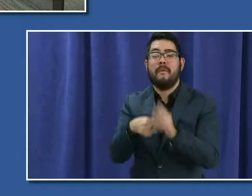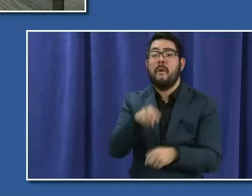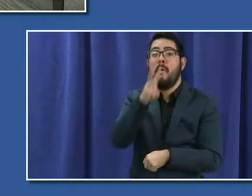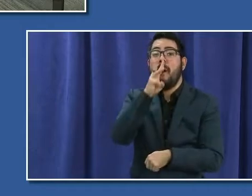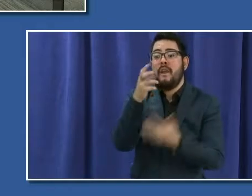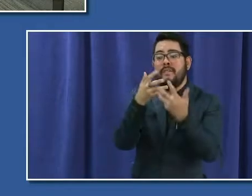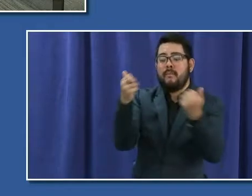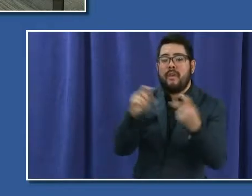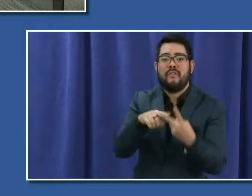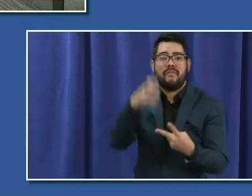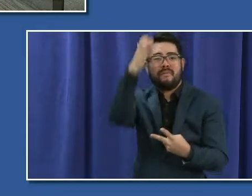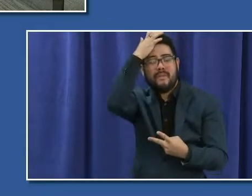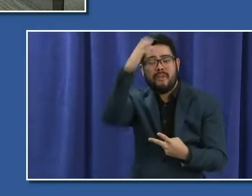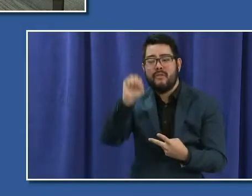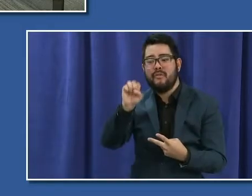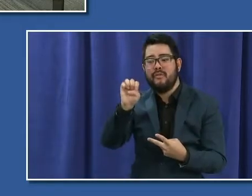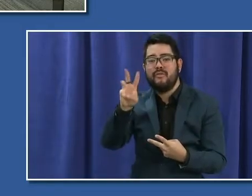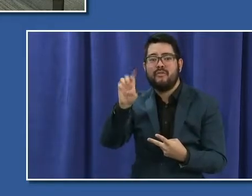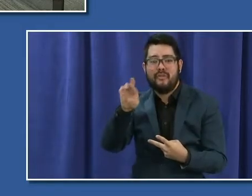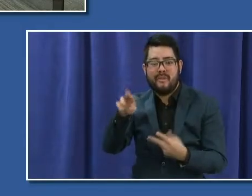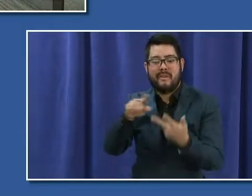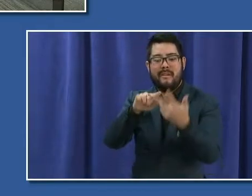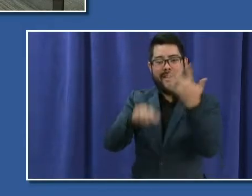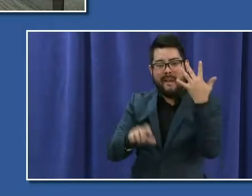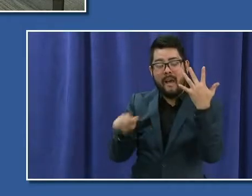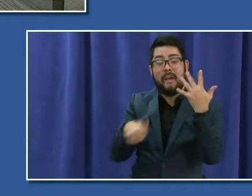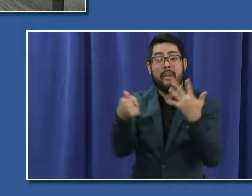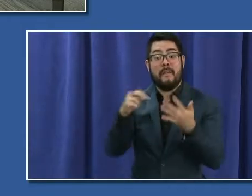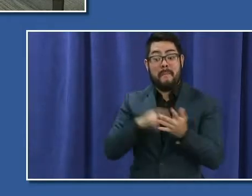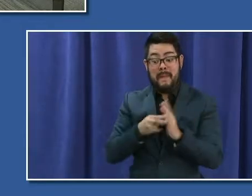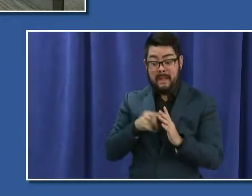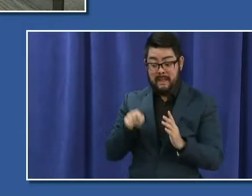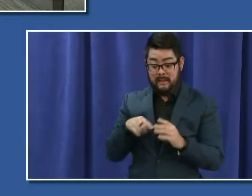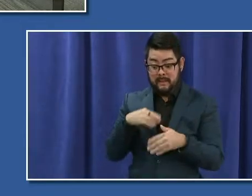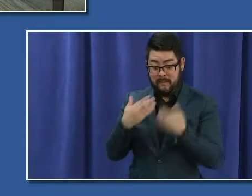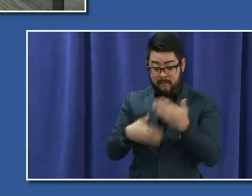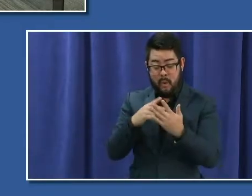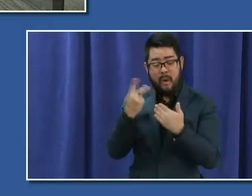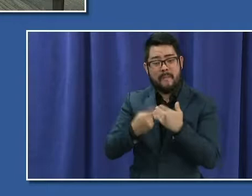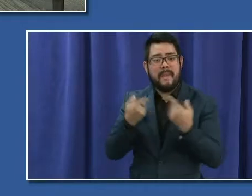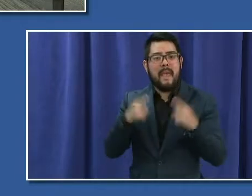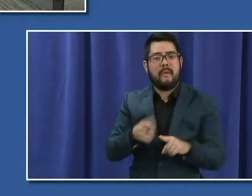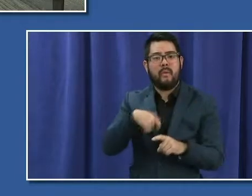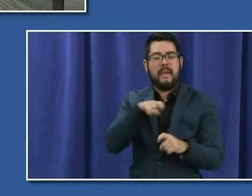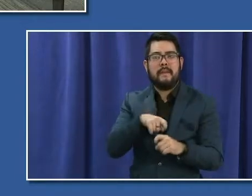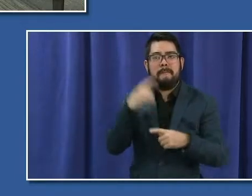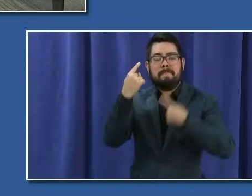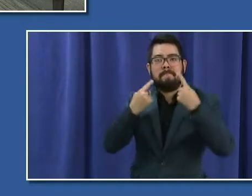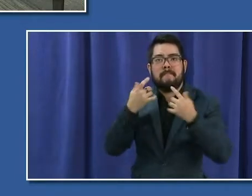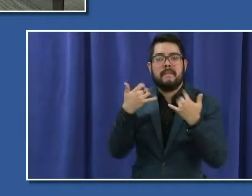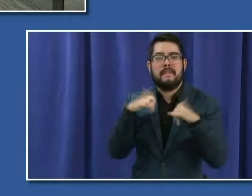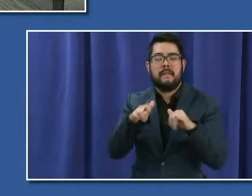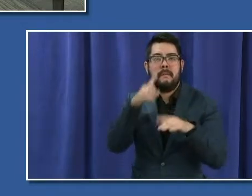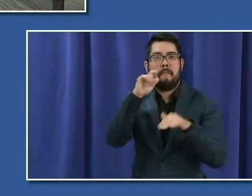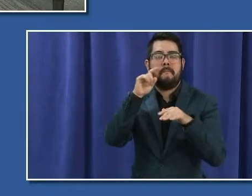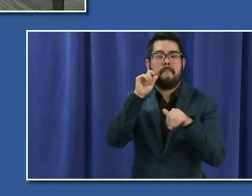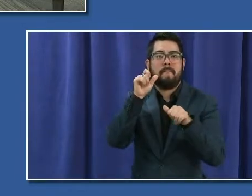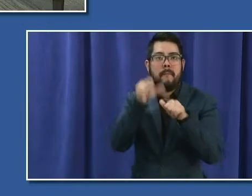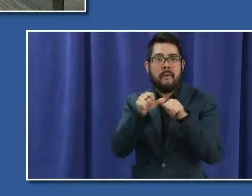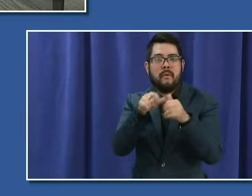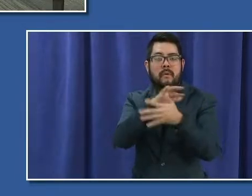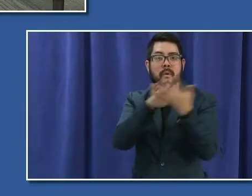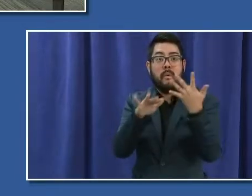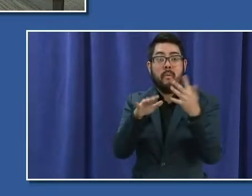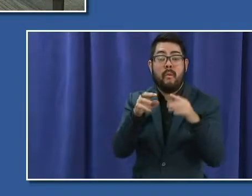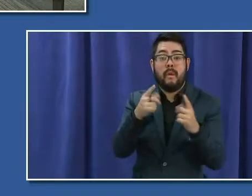sewer, from other utilities. So as we're building this program, these are all the things that we have to take into account to ensure that when we do it, we go in